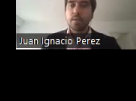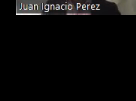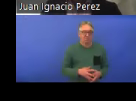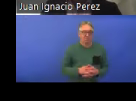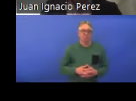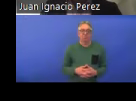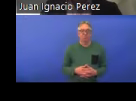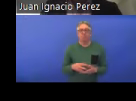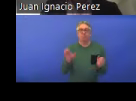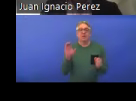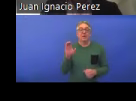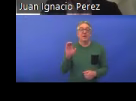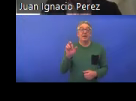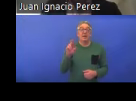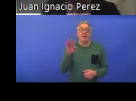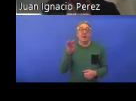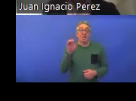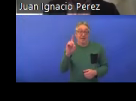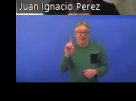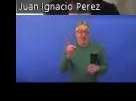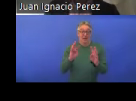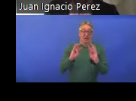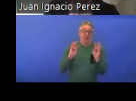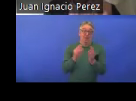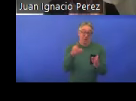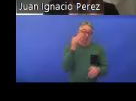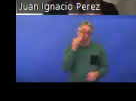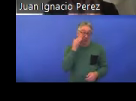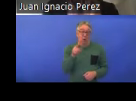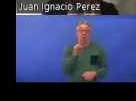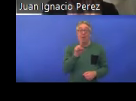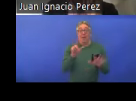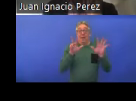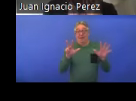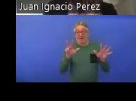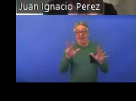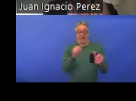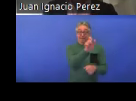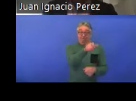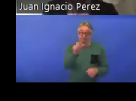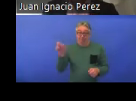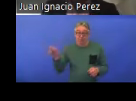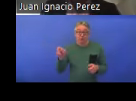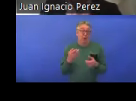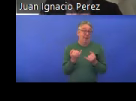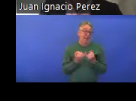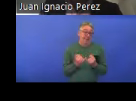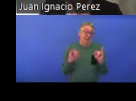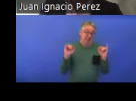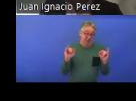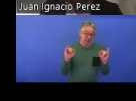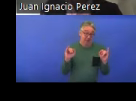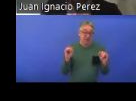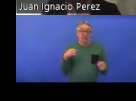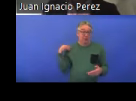course, you all know, or you might know, it's composed by 18 independent members, held 27 sessions